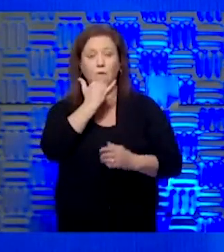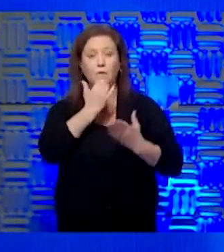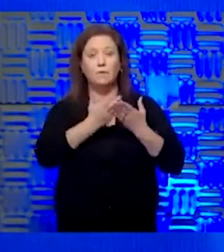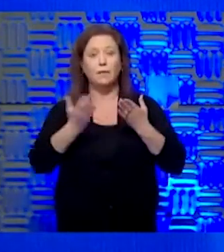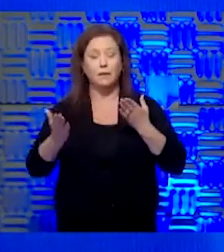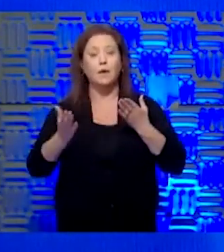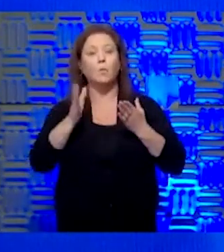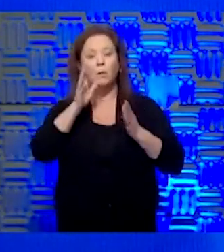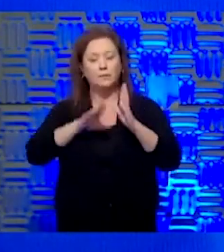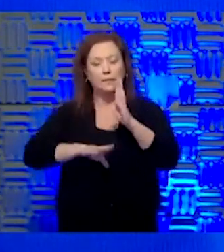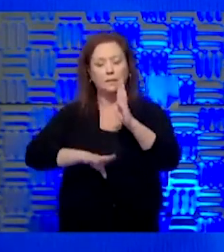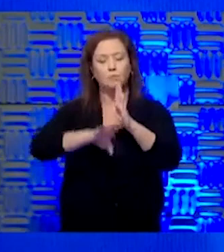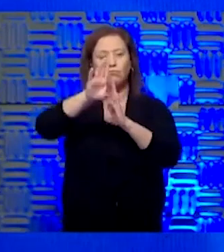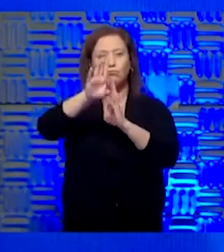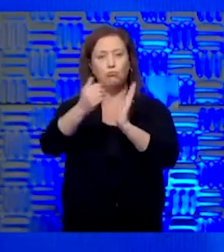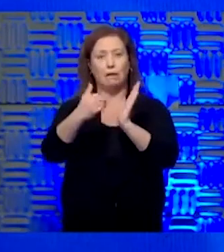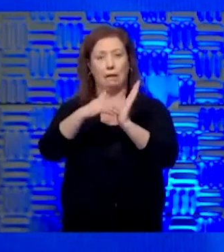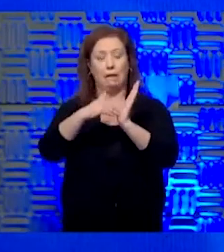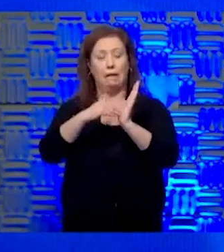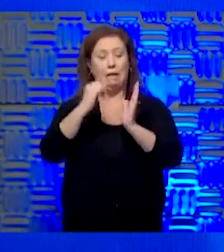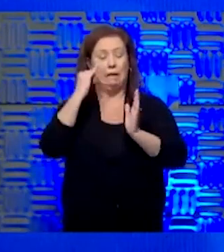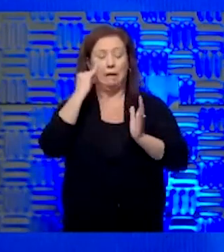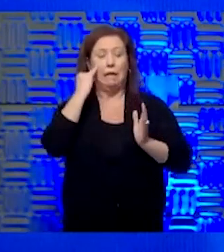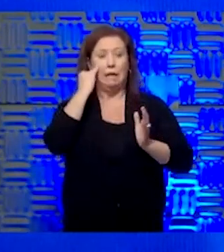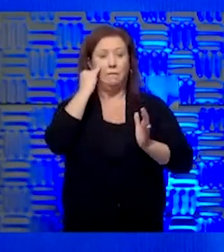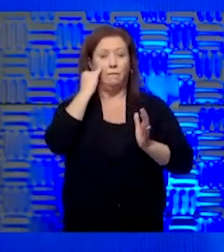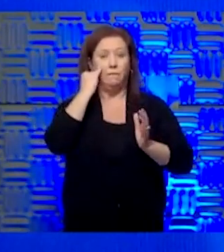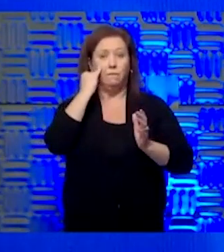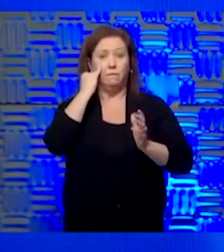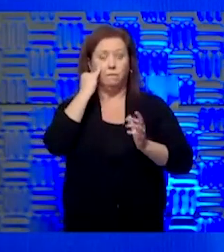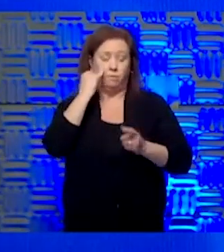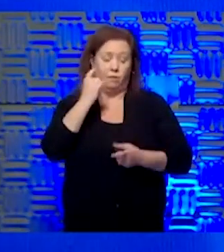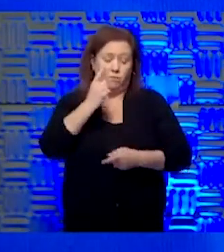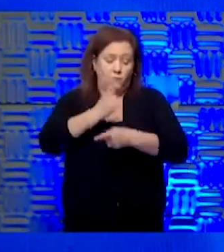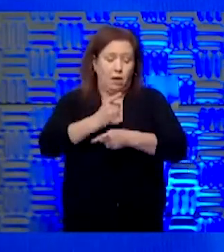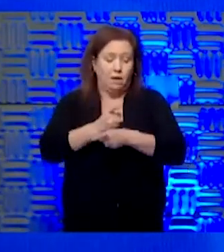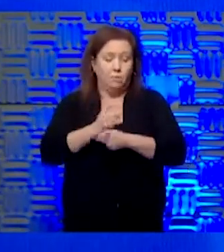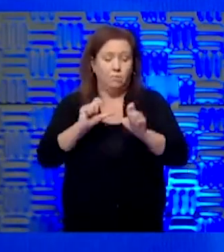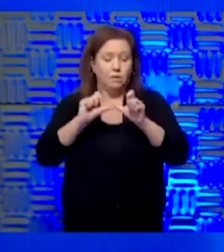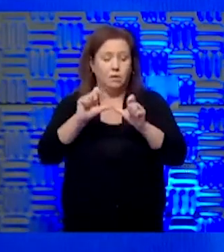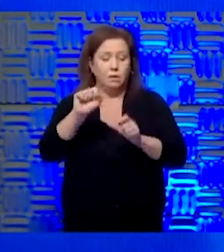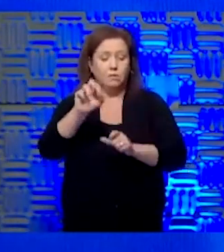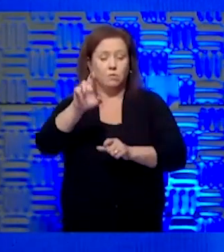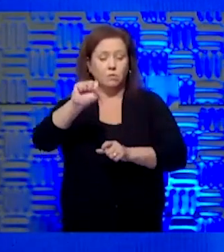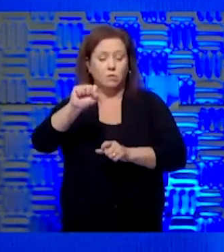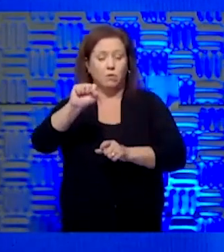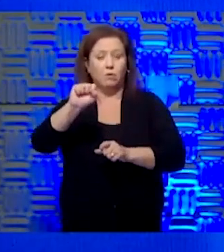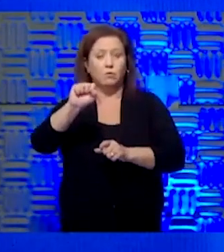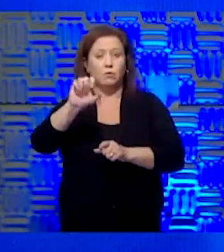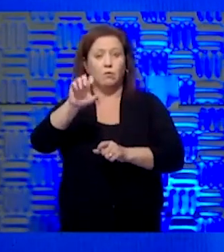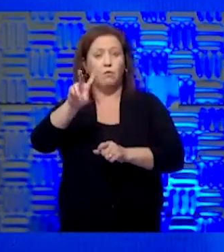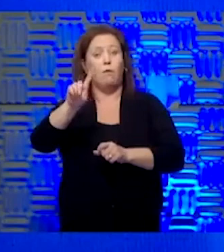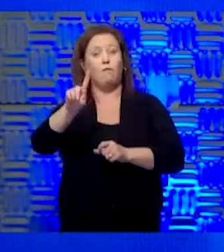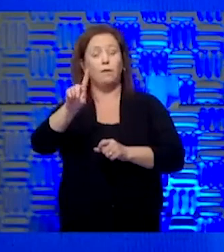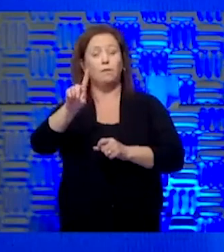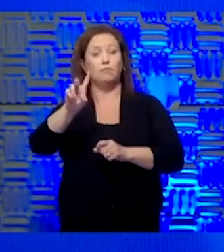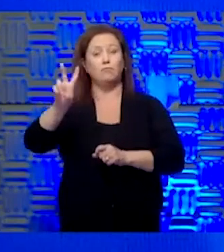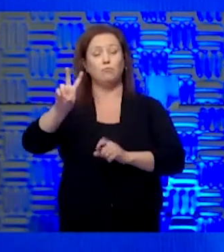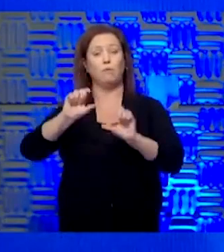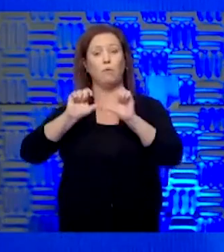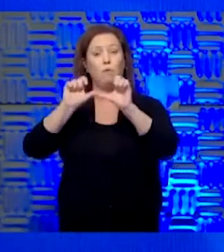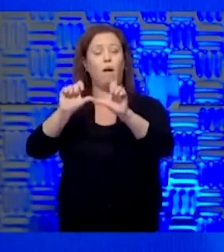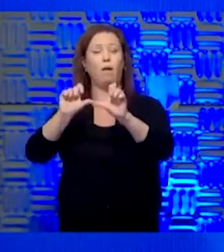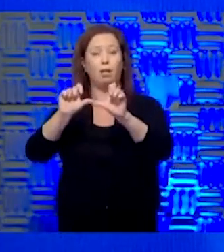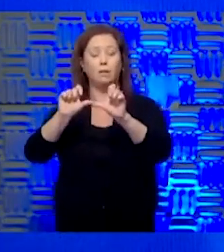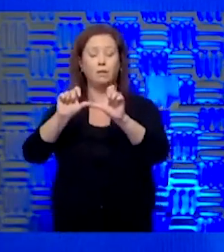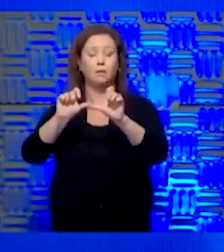trouble again. If we do it right, we're going to have SARS-CoV-2 for a while, but it won't be the rapid, overwhelming surge. It may be even, it